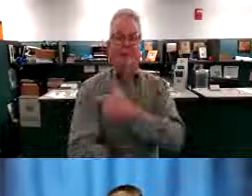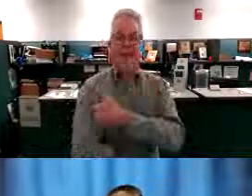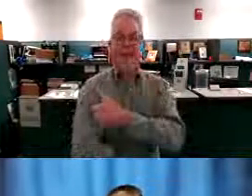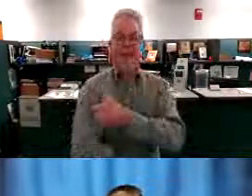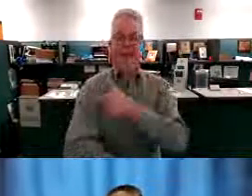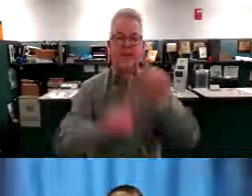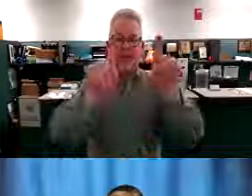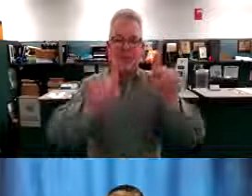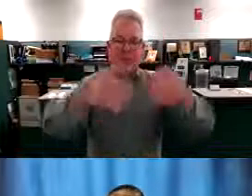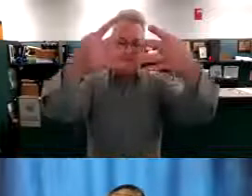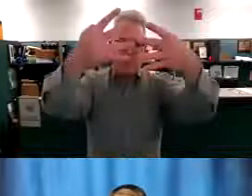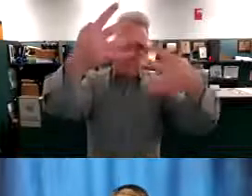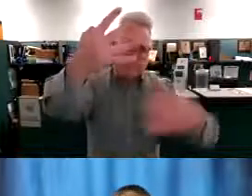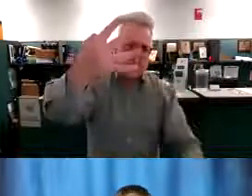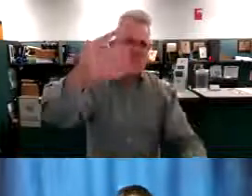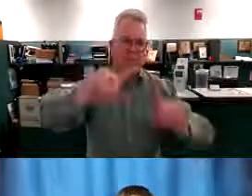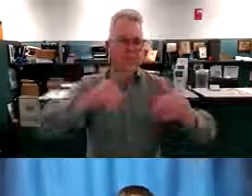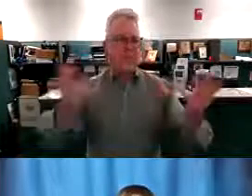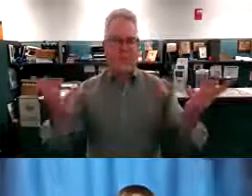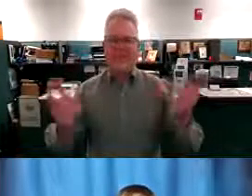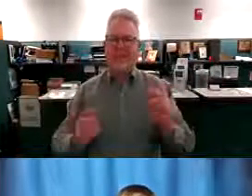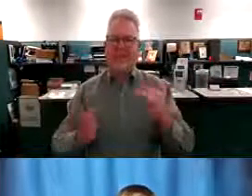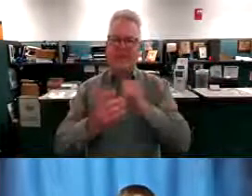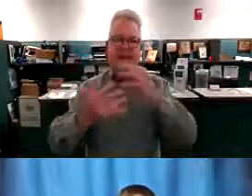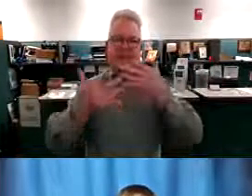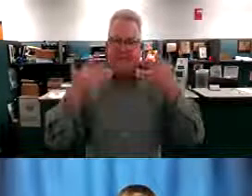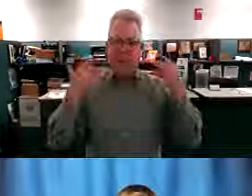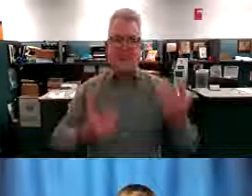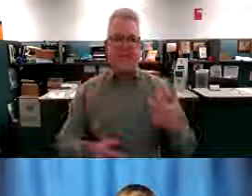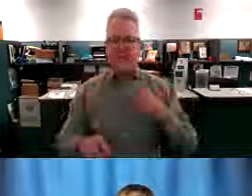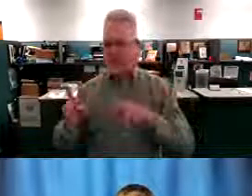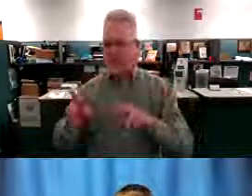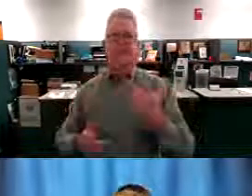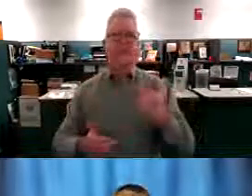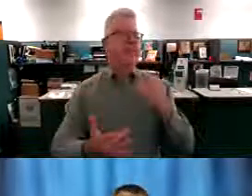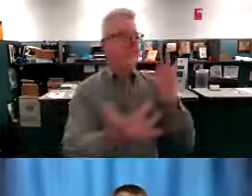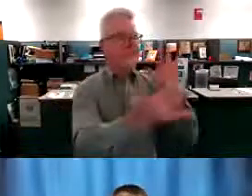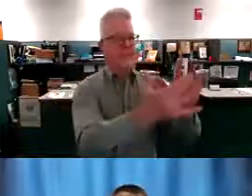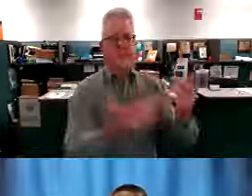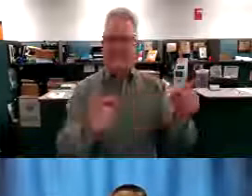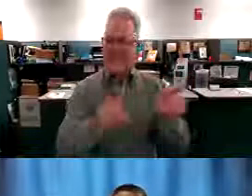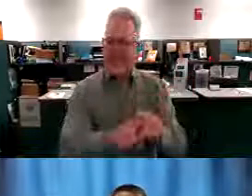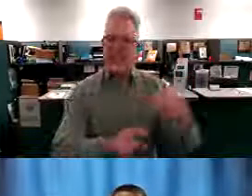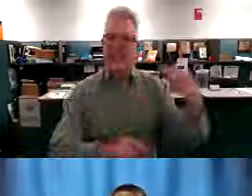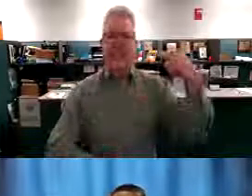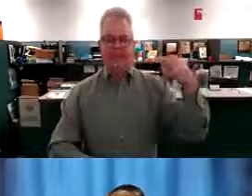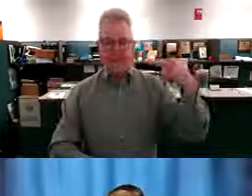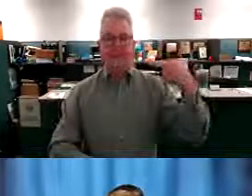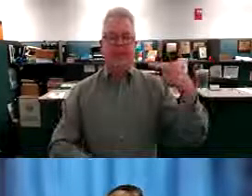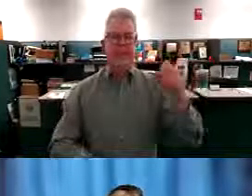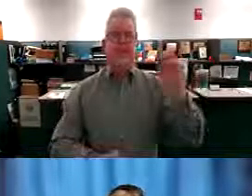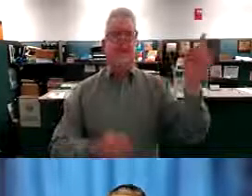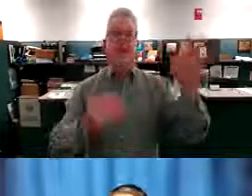very, there's the pre-vaccination questions, and there's a list of questions. It's not very friendly to the deaf and hard of